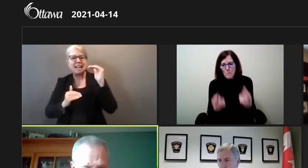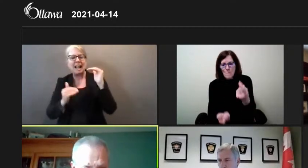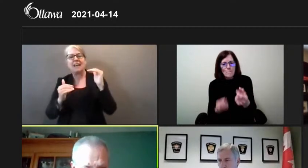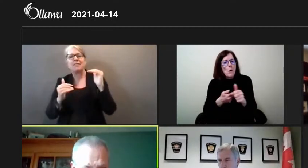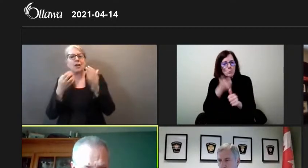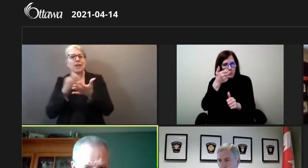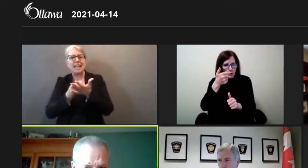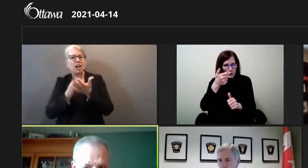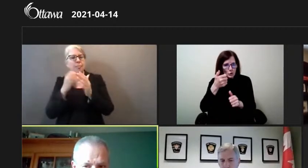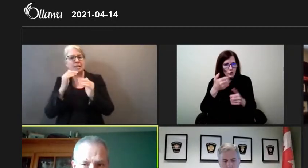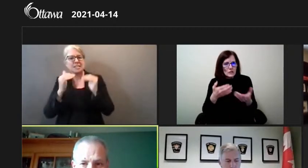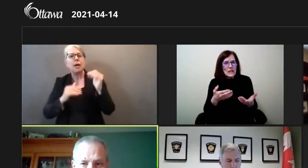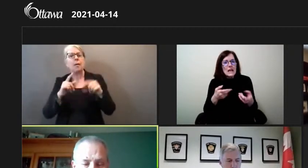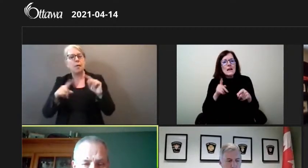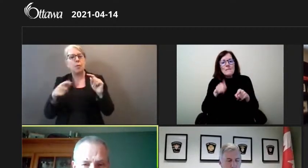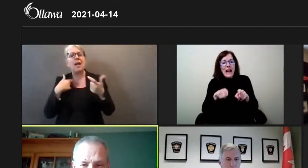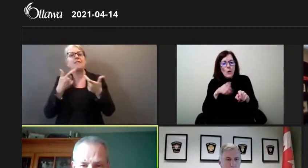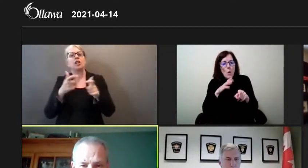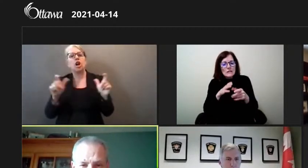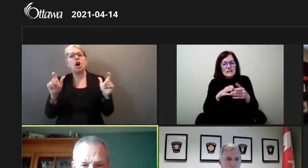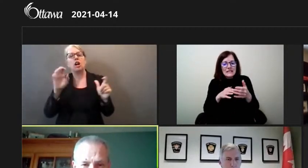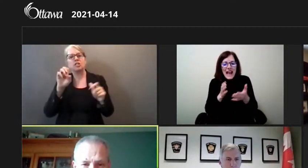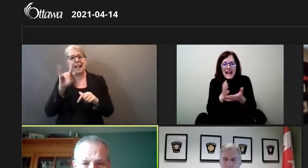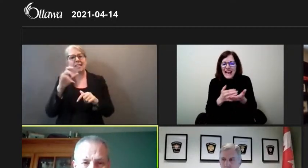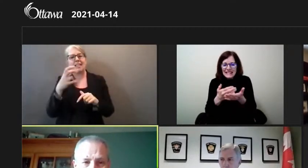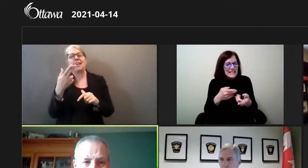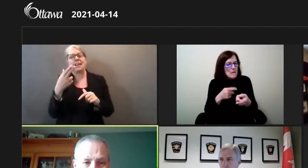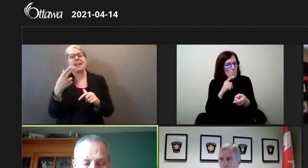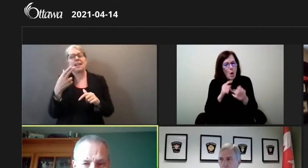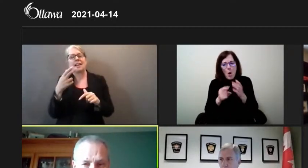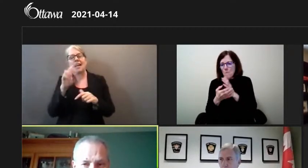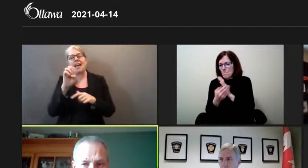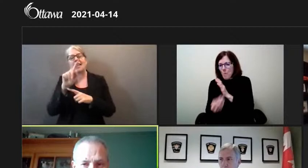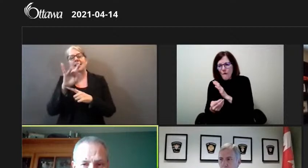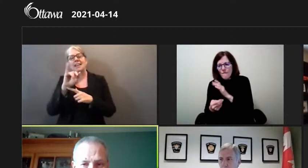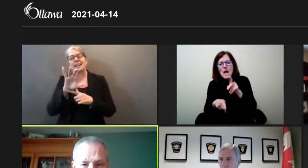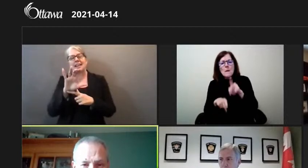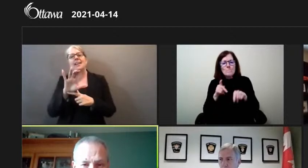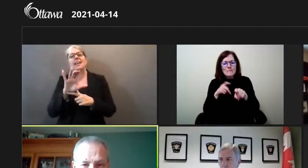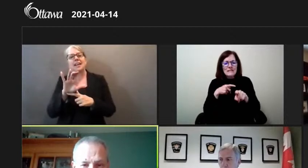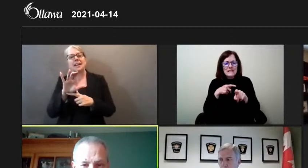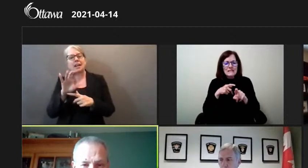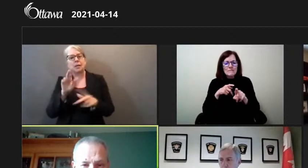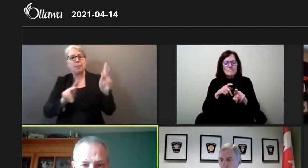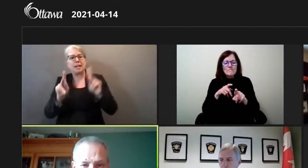do have a large ethnic population with a large, great deal of, I would say, vaccine hesitancy.